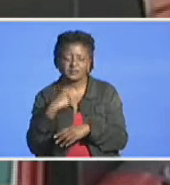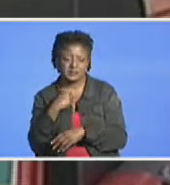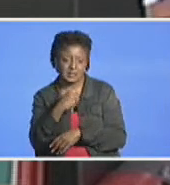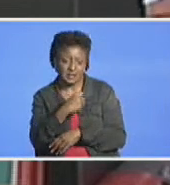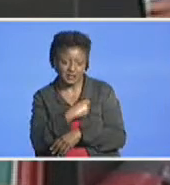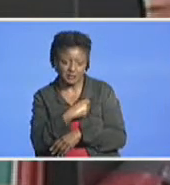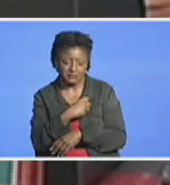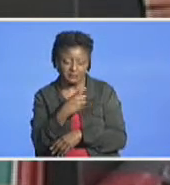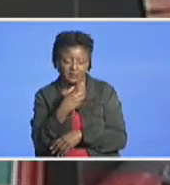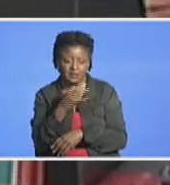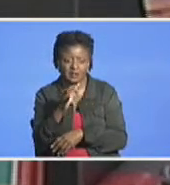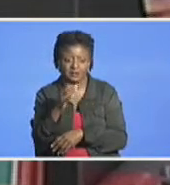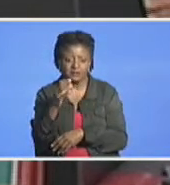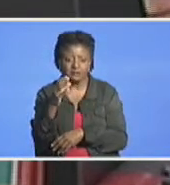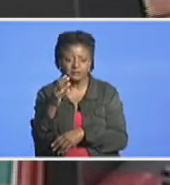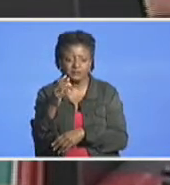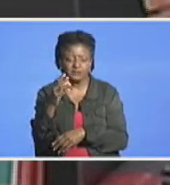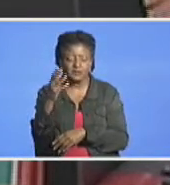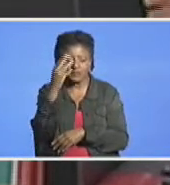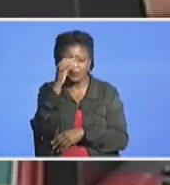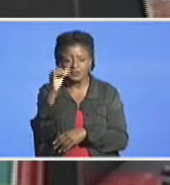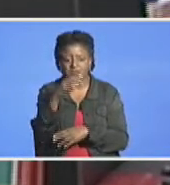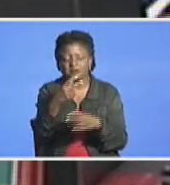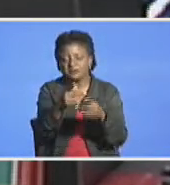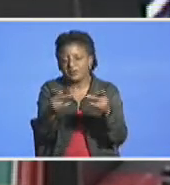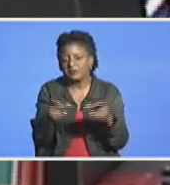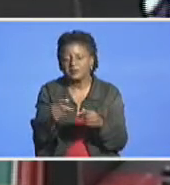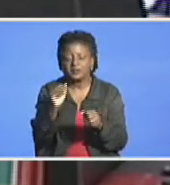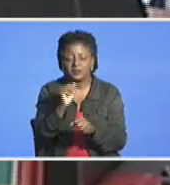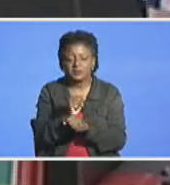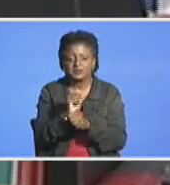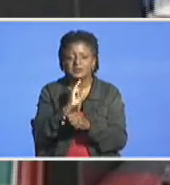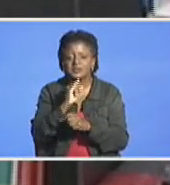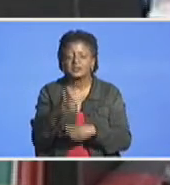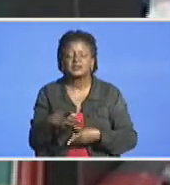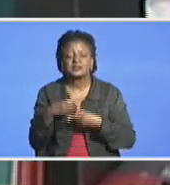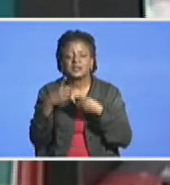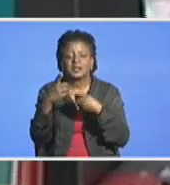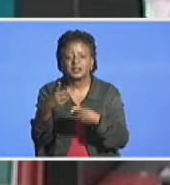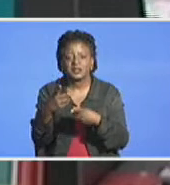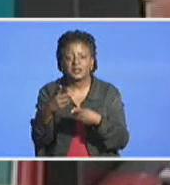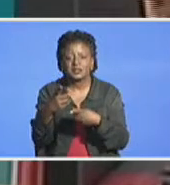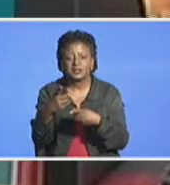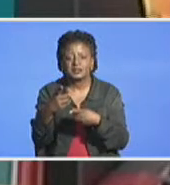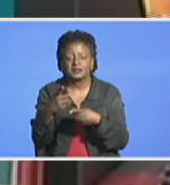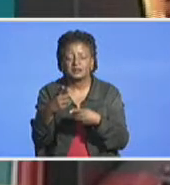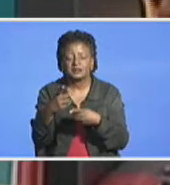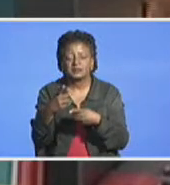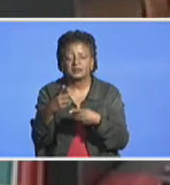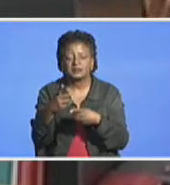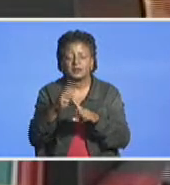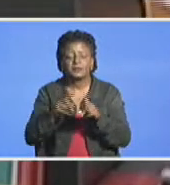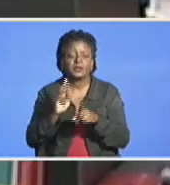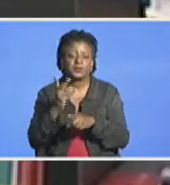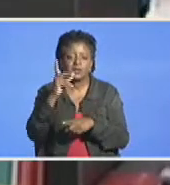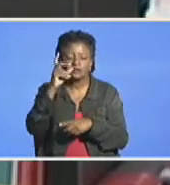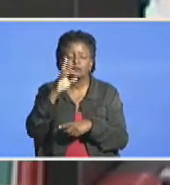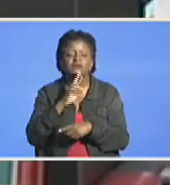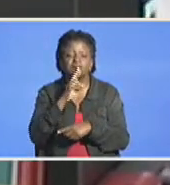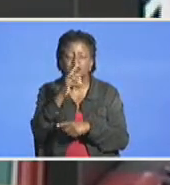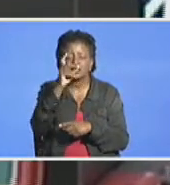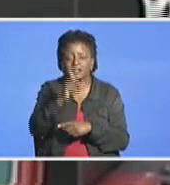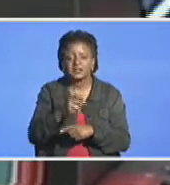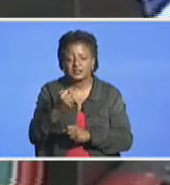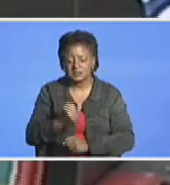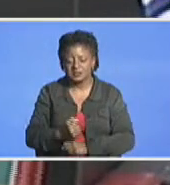dedicated to being able to ensure compliance. But we really need the support of the Bahamian